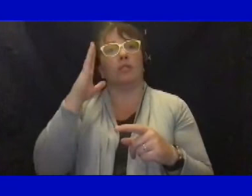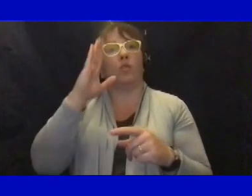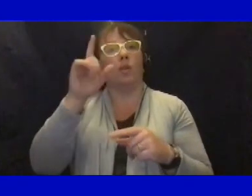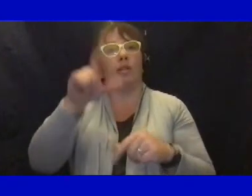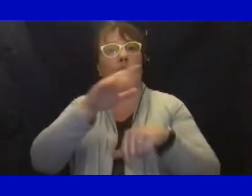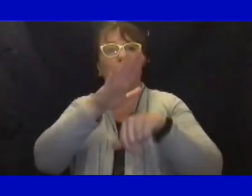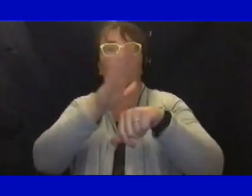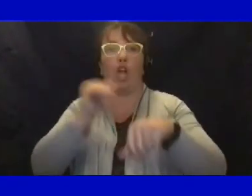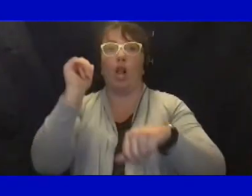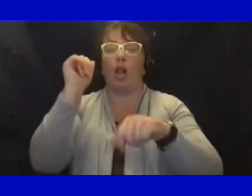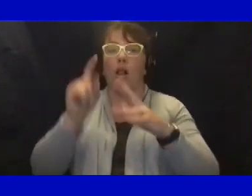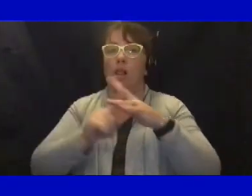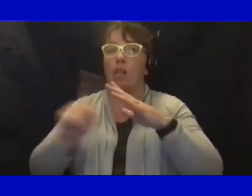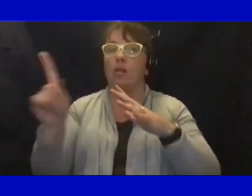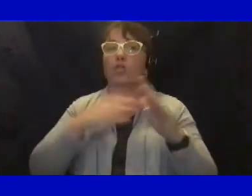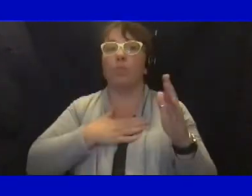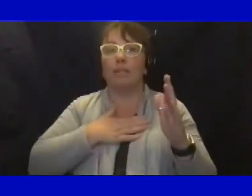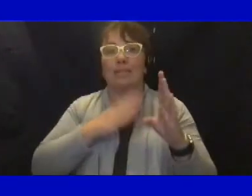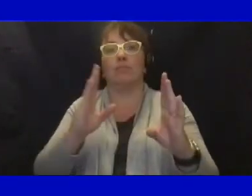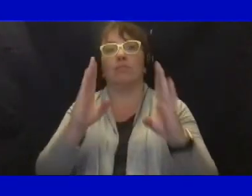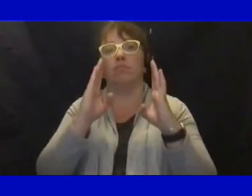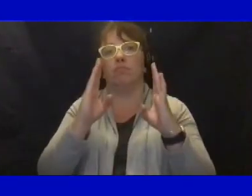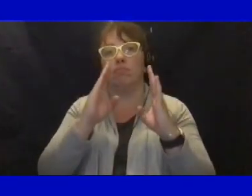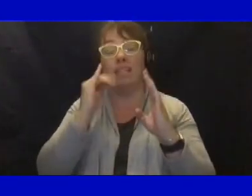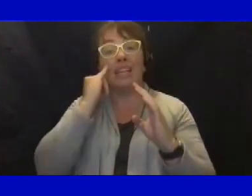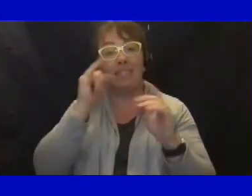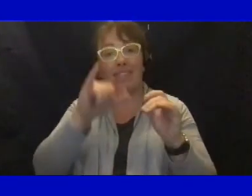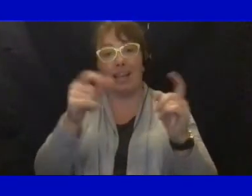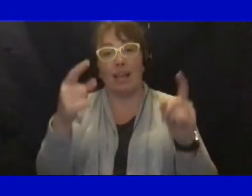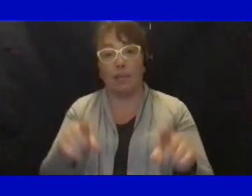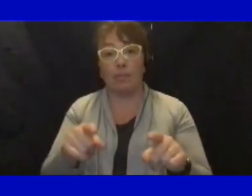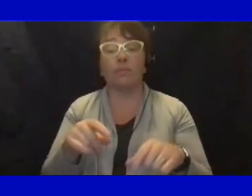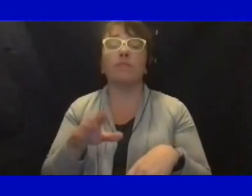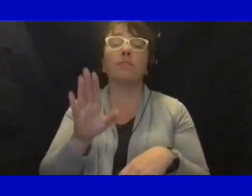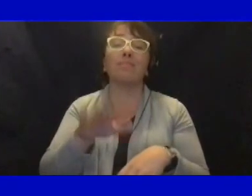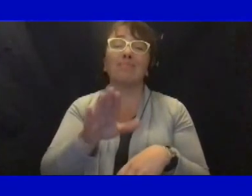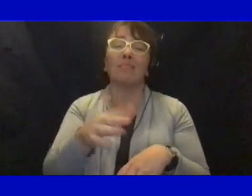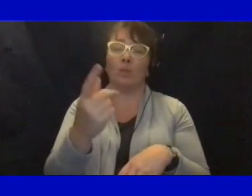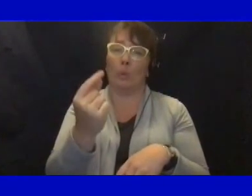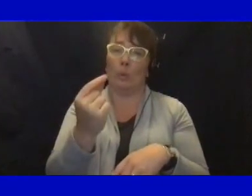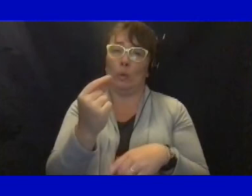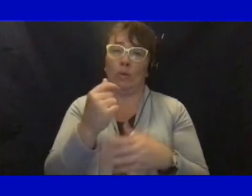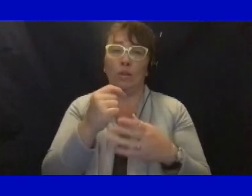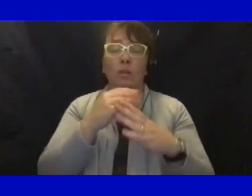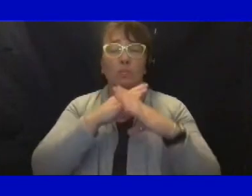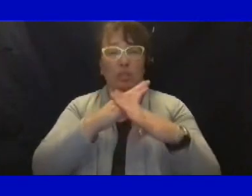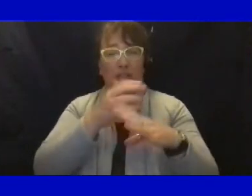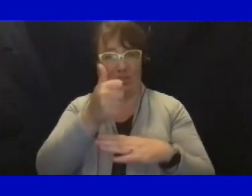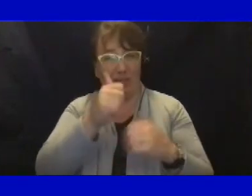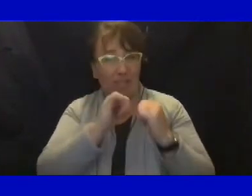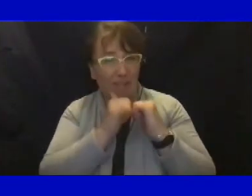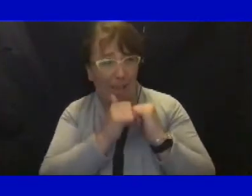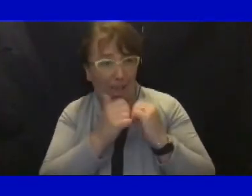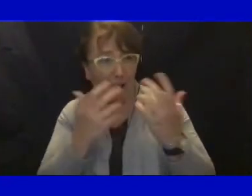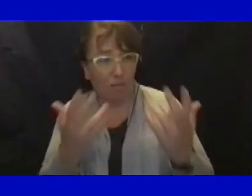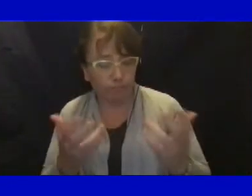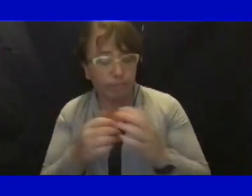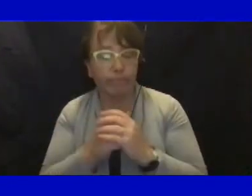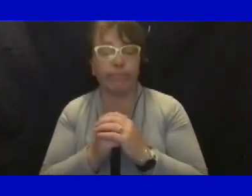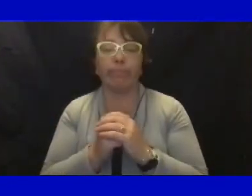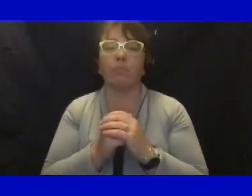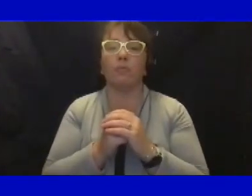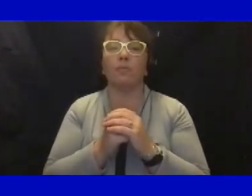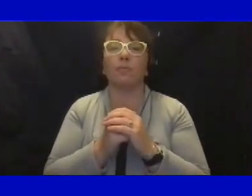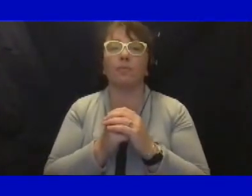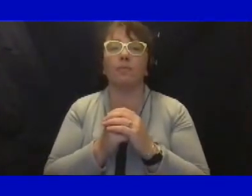So lastly, I want to talk about private property mitigation, which you can do to help yourself. Before the storm, you're going to want to really make sure